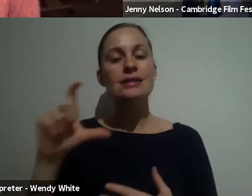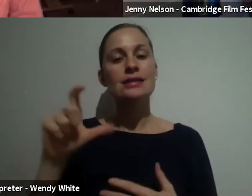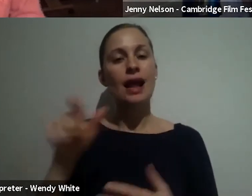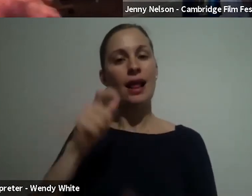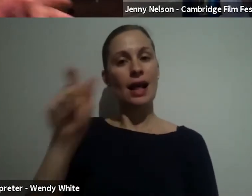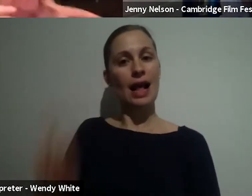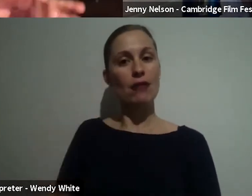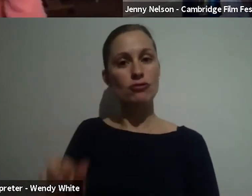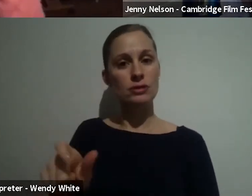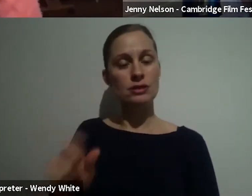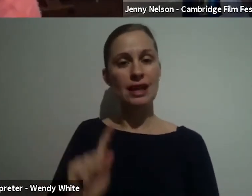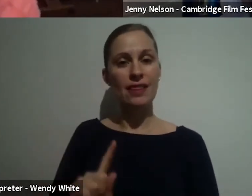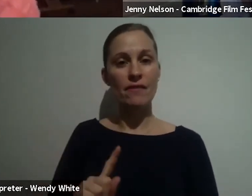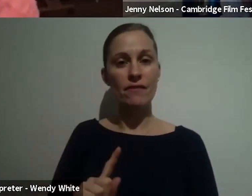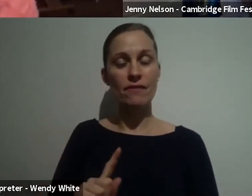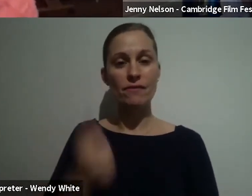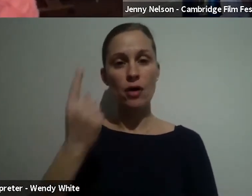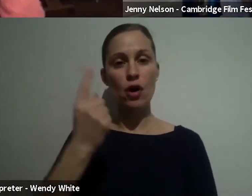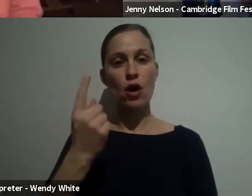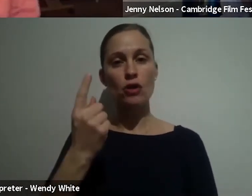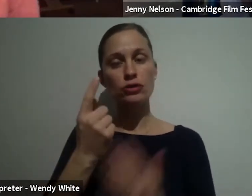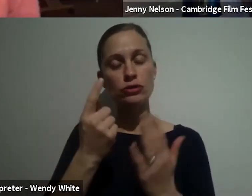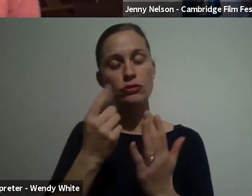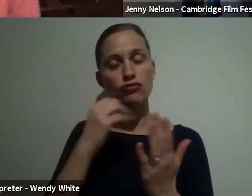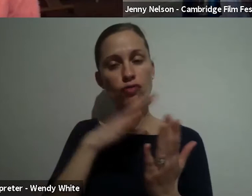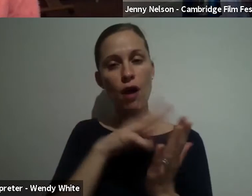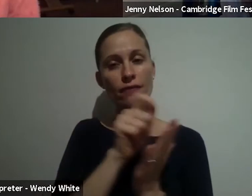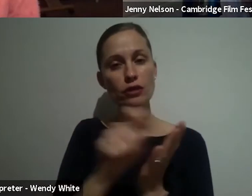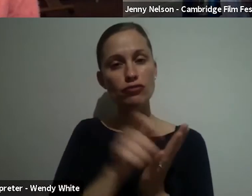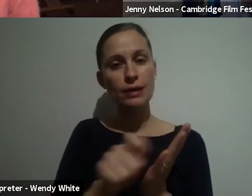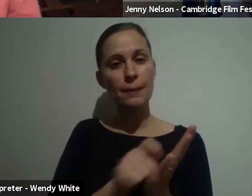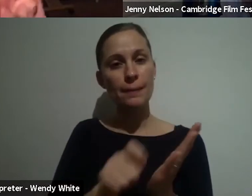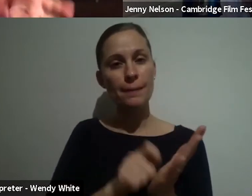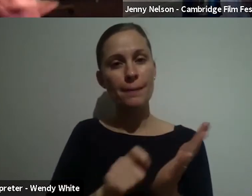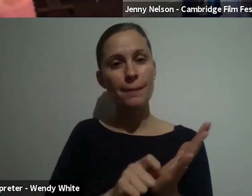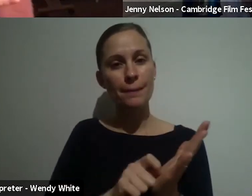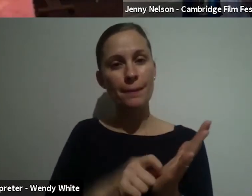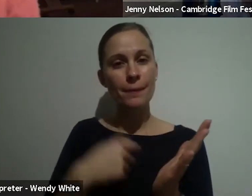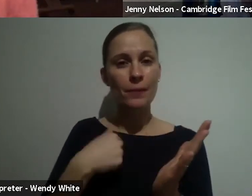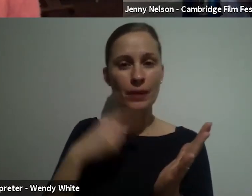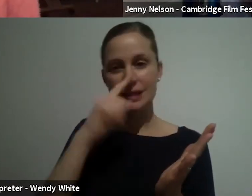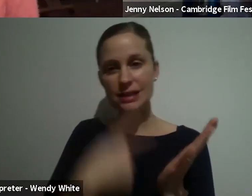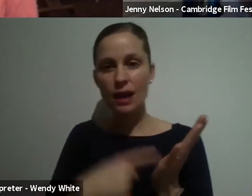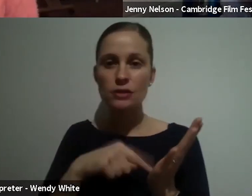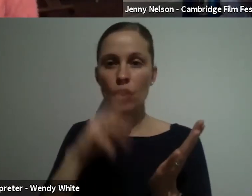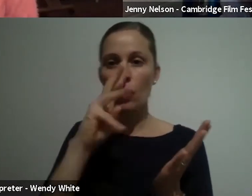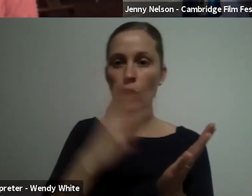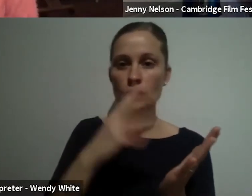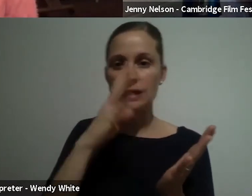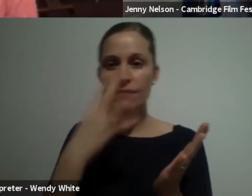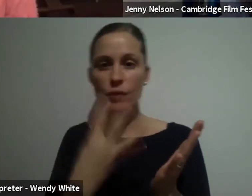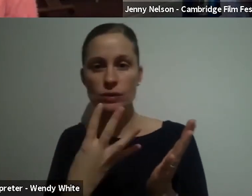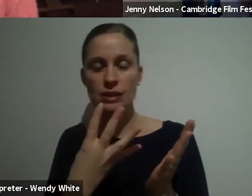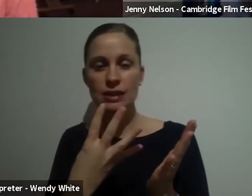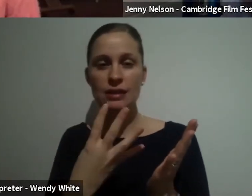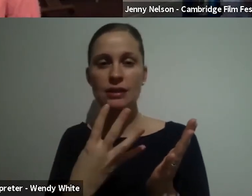the first drafts of the script was 13, 14. So